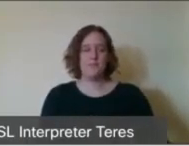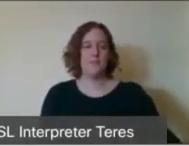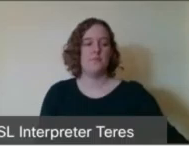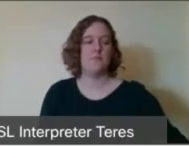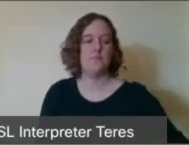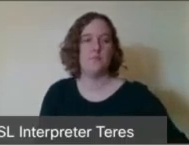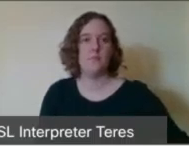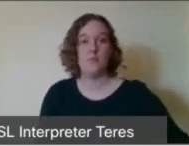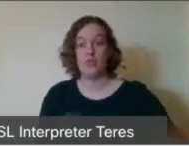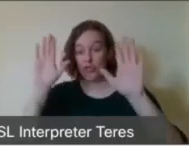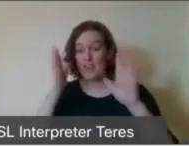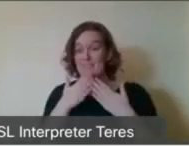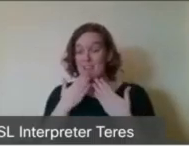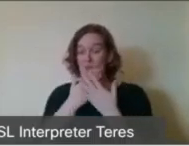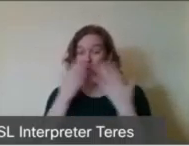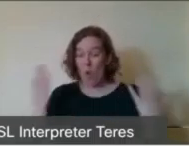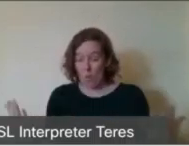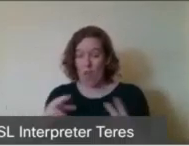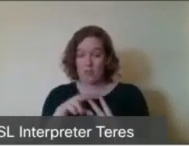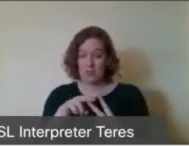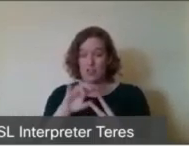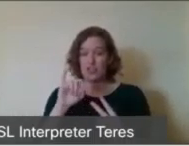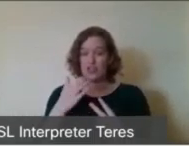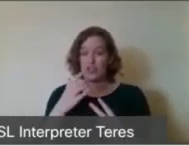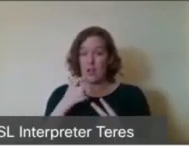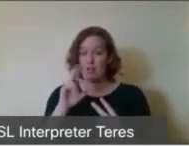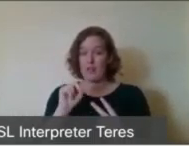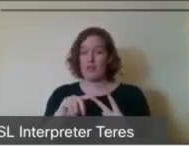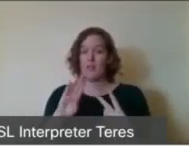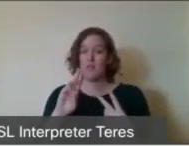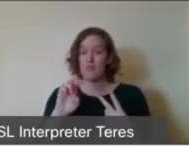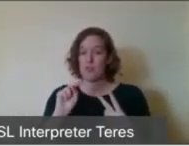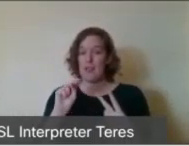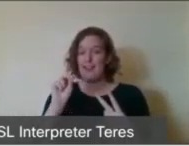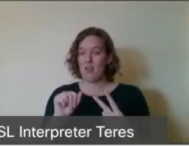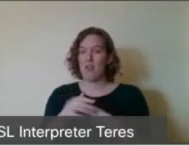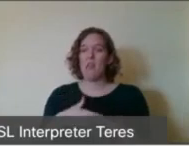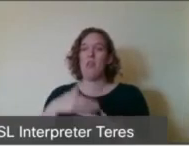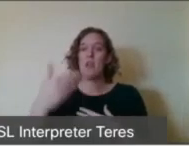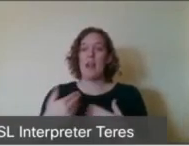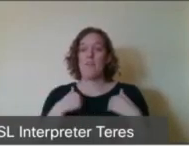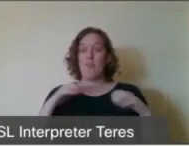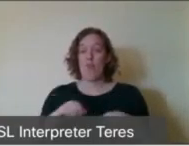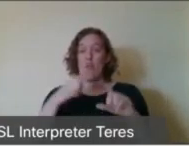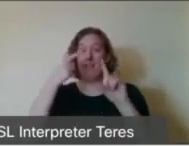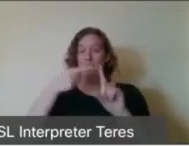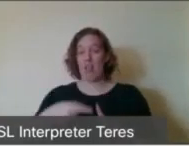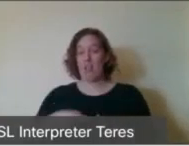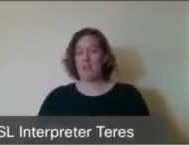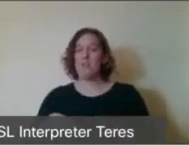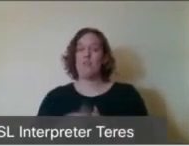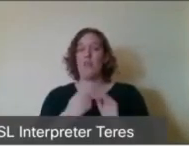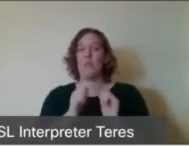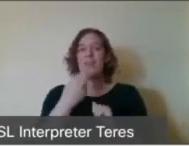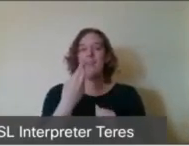Great, thank you so much to Jacqueline and Brenda. Coming up next, we have some performance highlights. We're going to get started with our HR